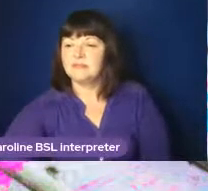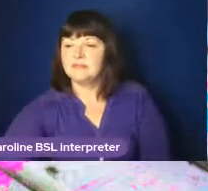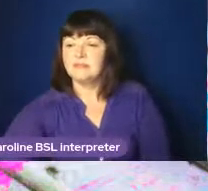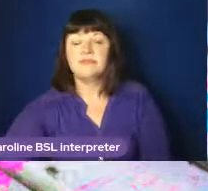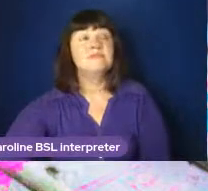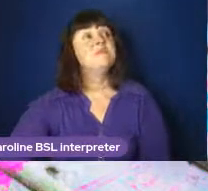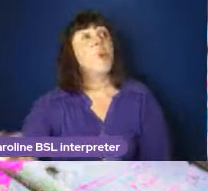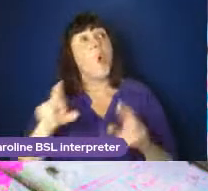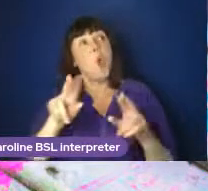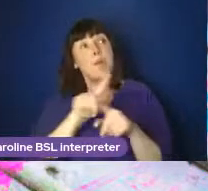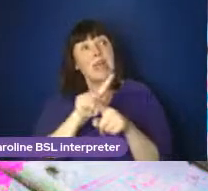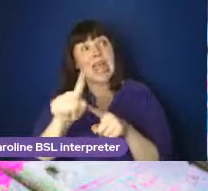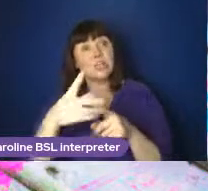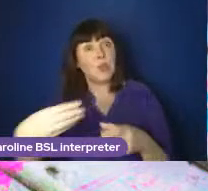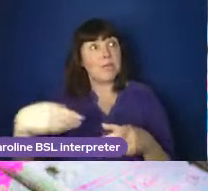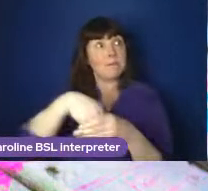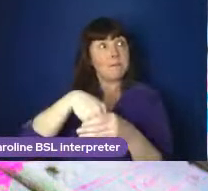too.